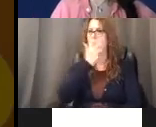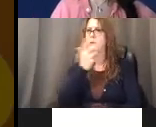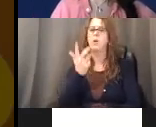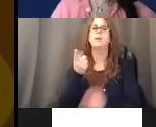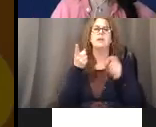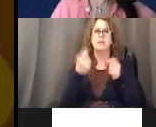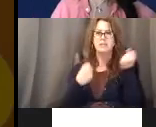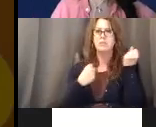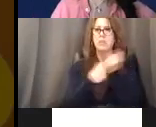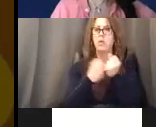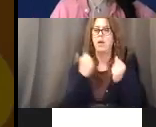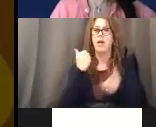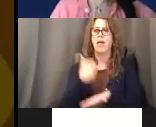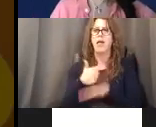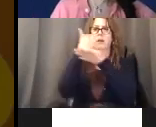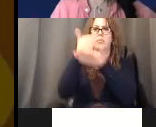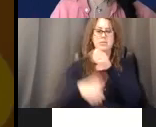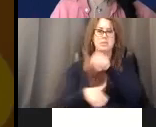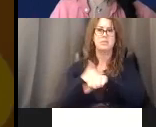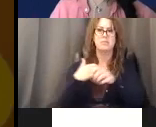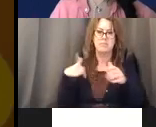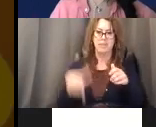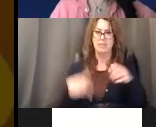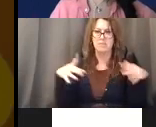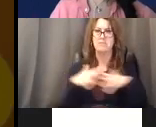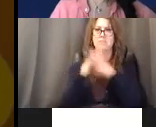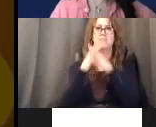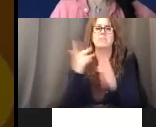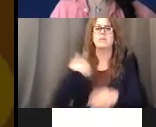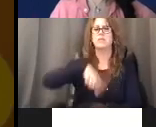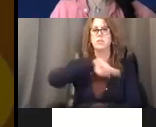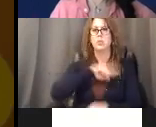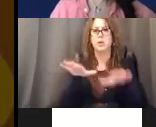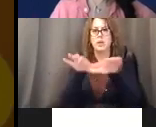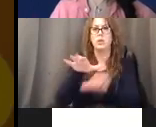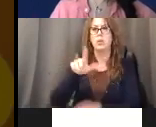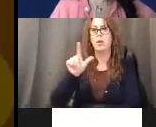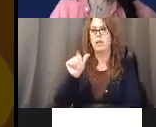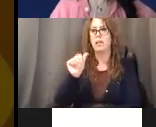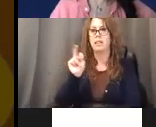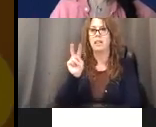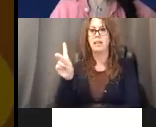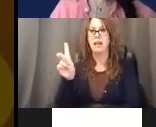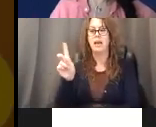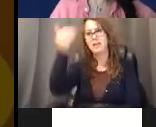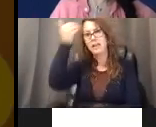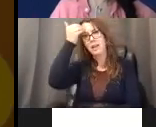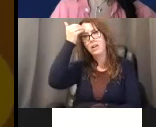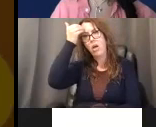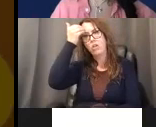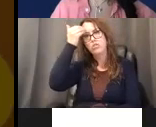help center us and humble us. Just similar, we do the land acknowledgement, it's really just things to bring us into these spaces and really focus